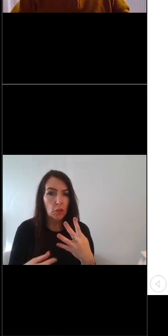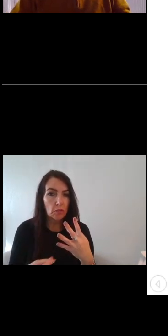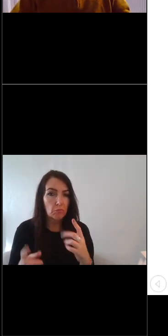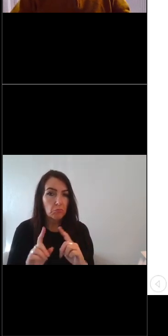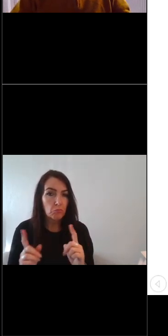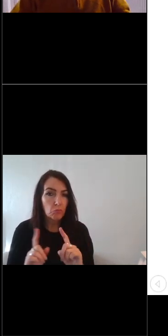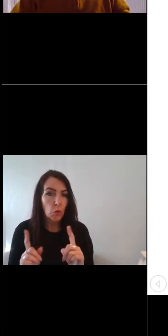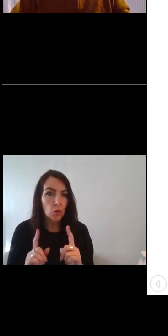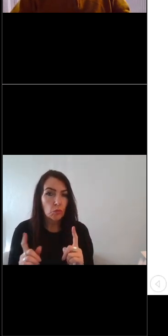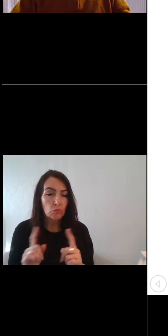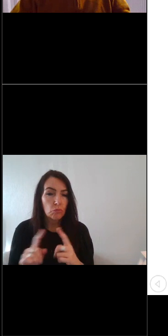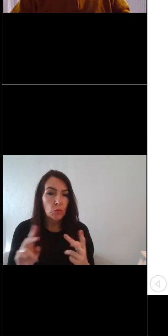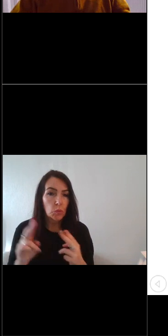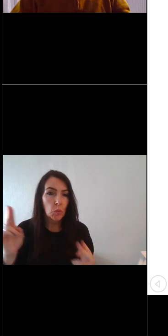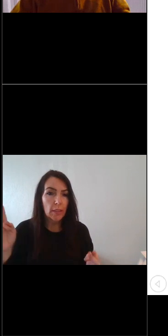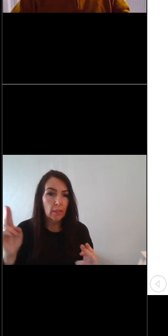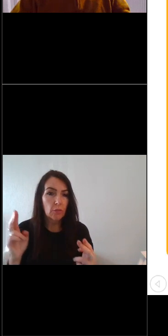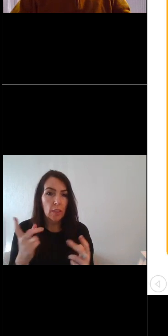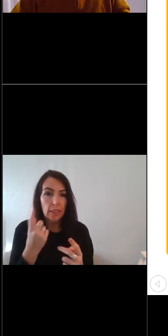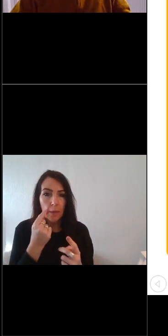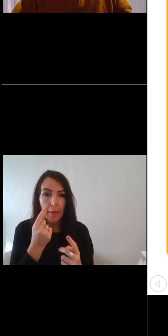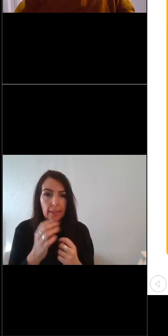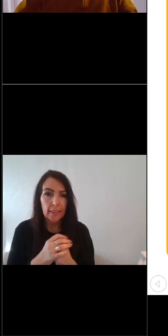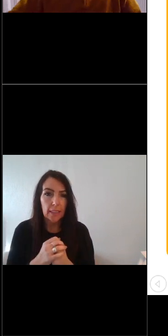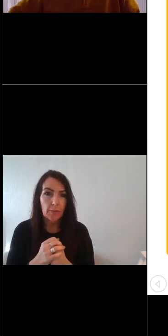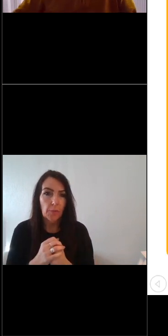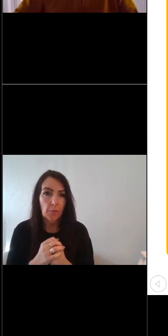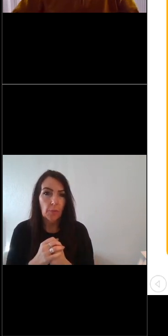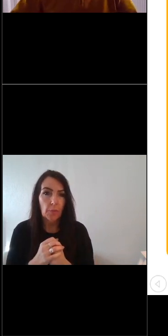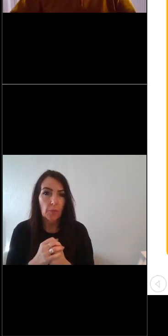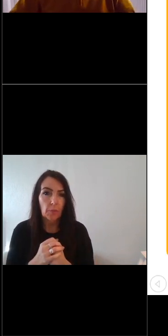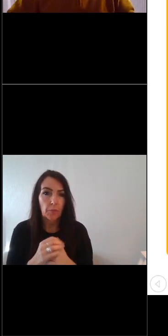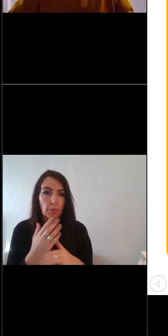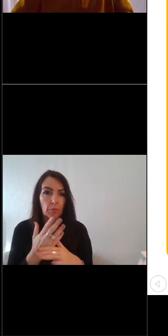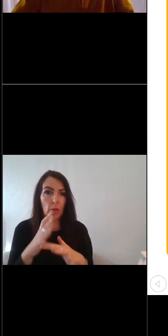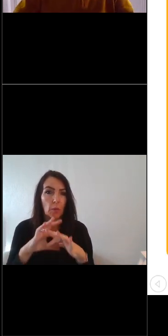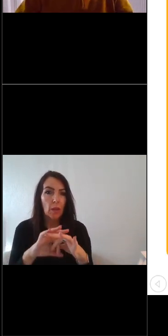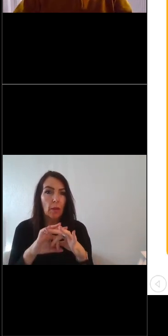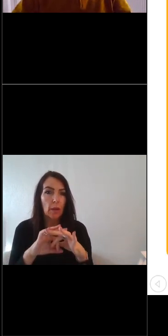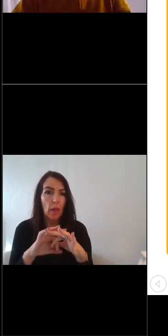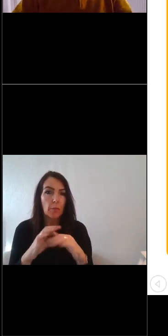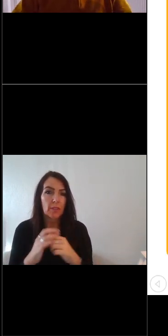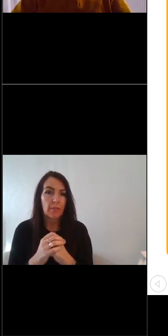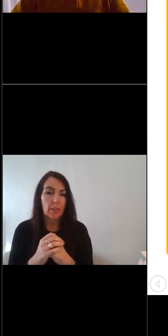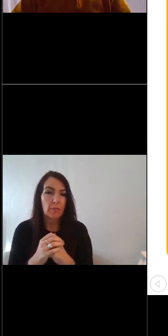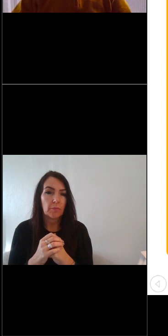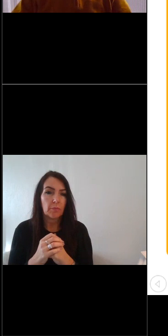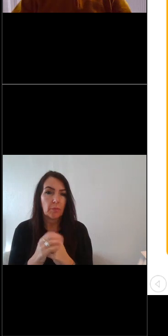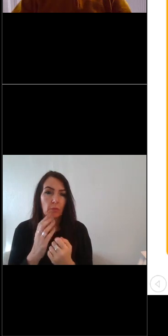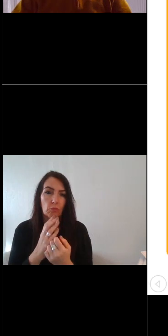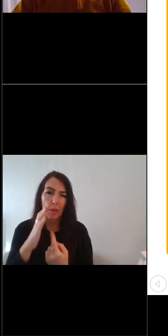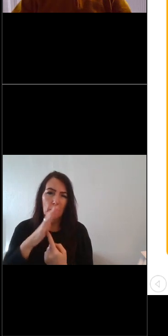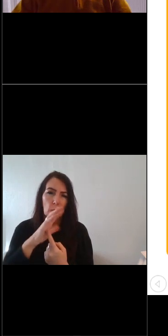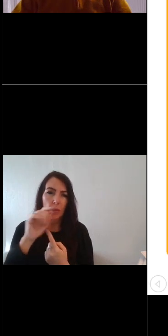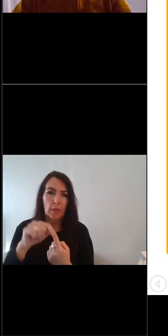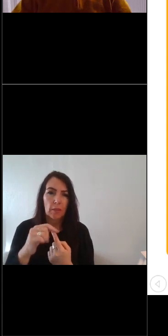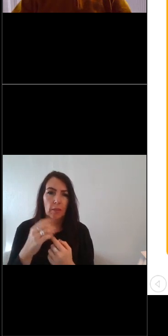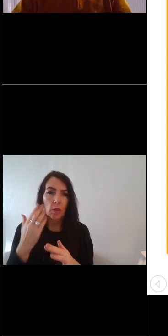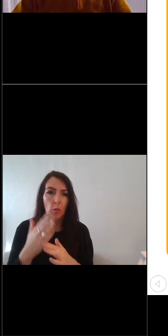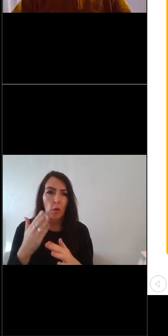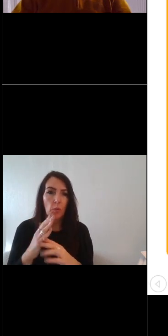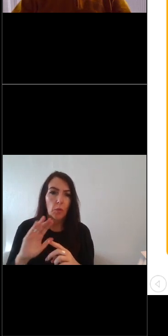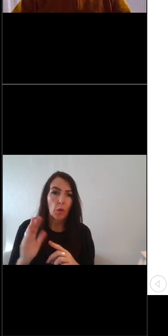of increasing grid capacity. So working collaboratively, This is really important to work with all